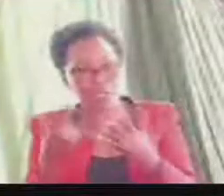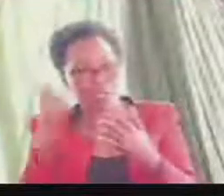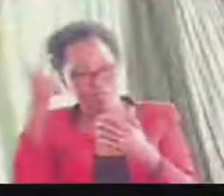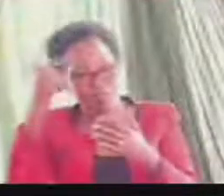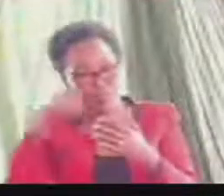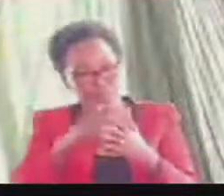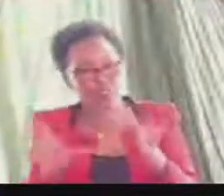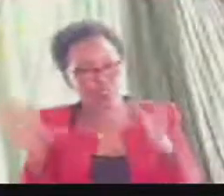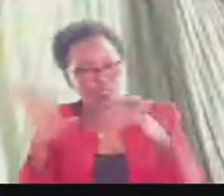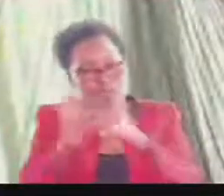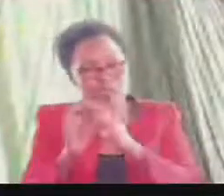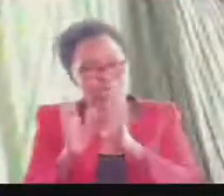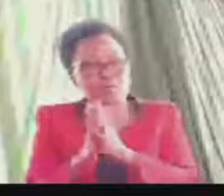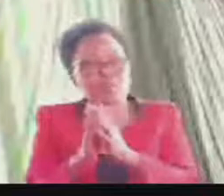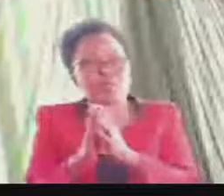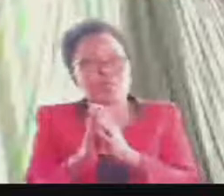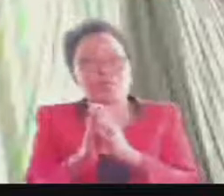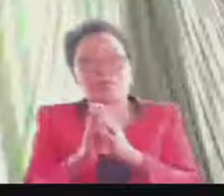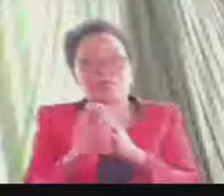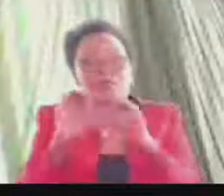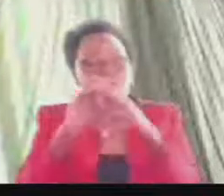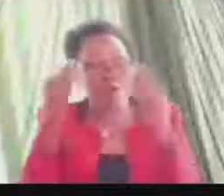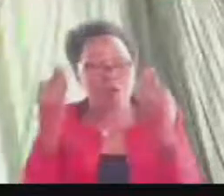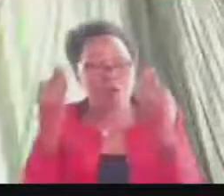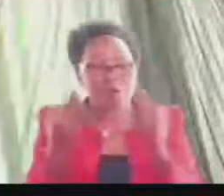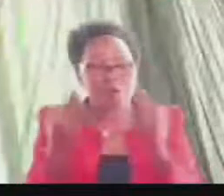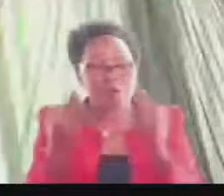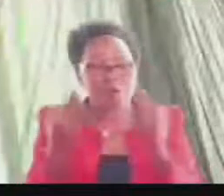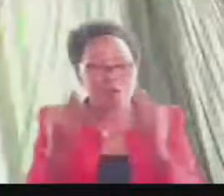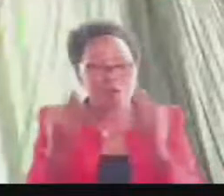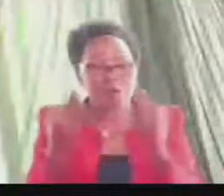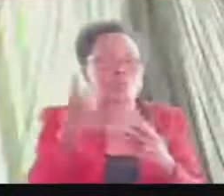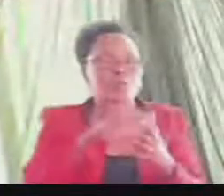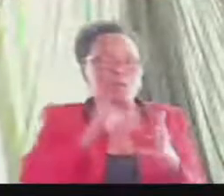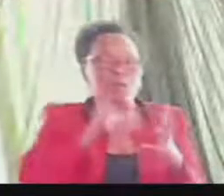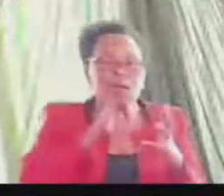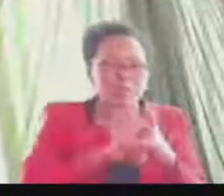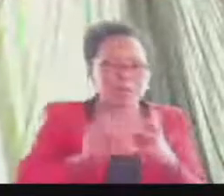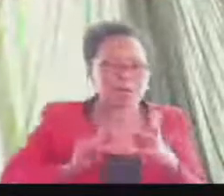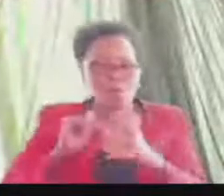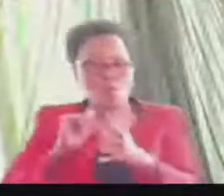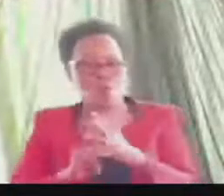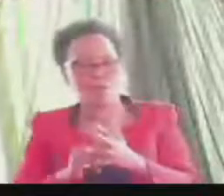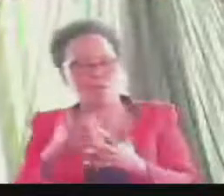and wife. Even children are affected by this violence.